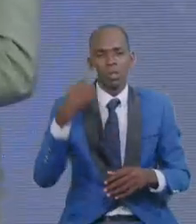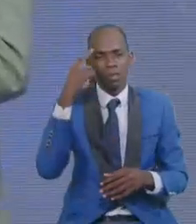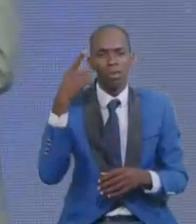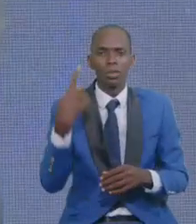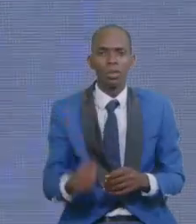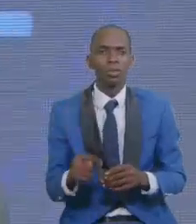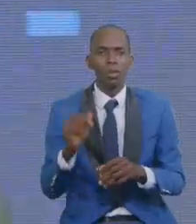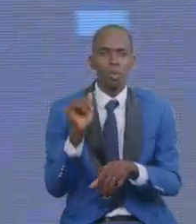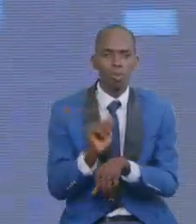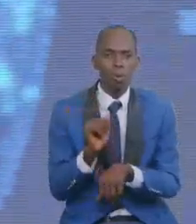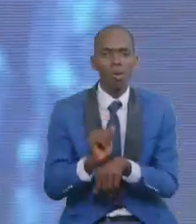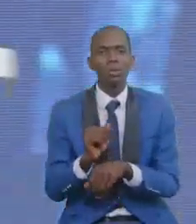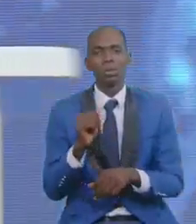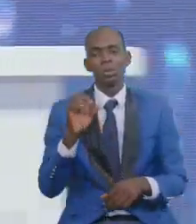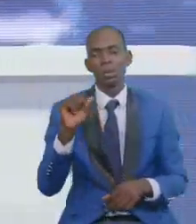sake.